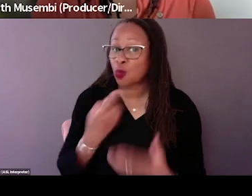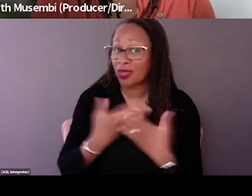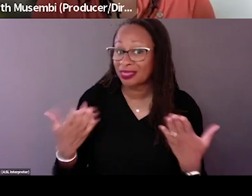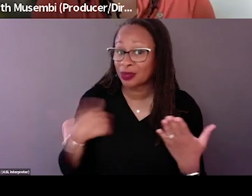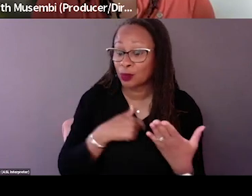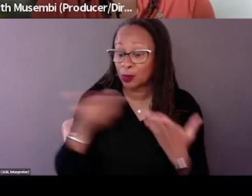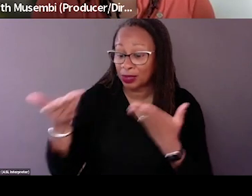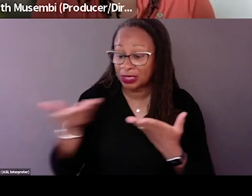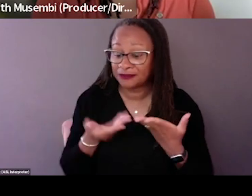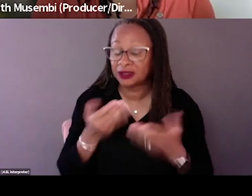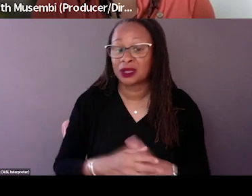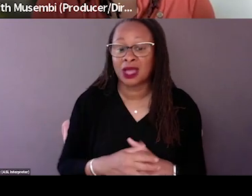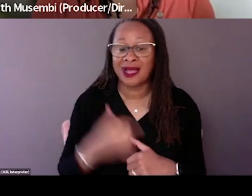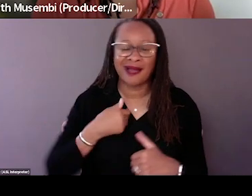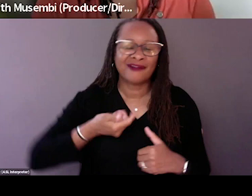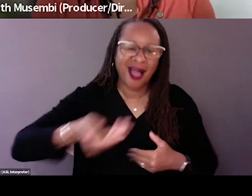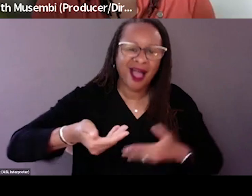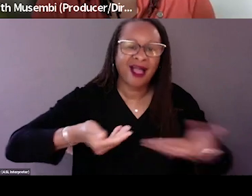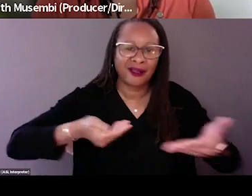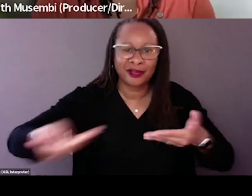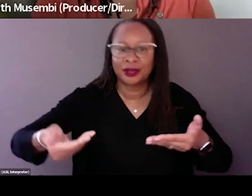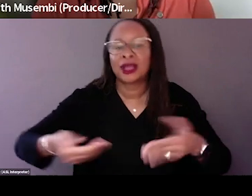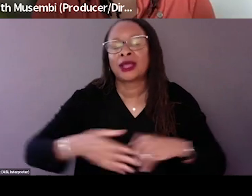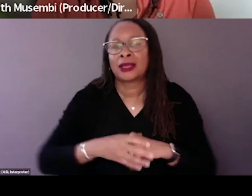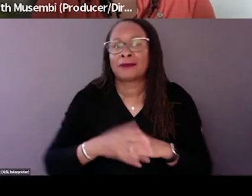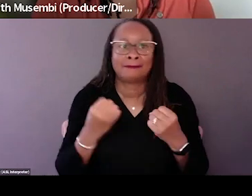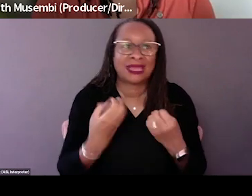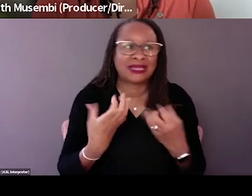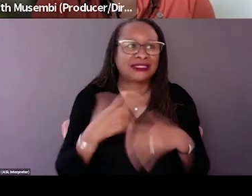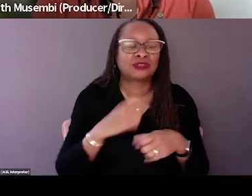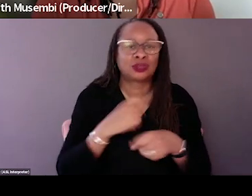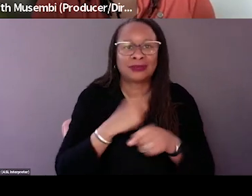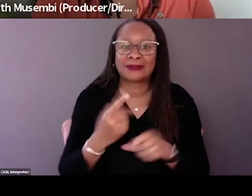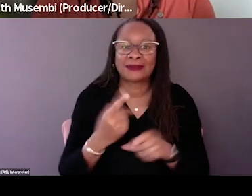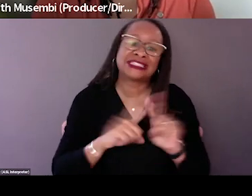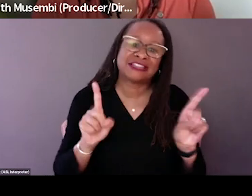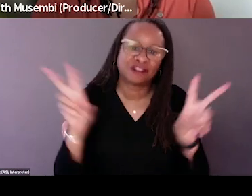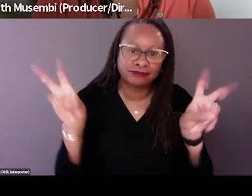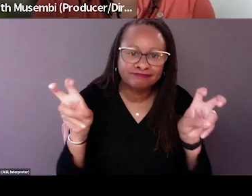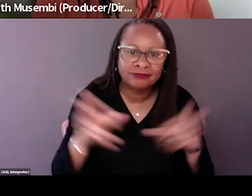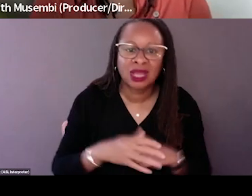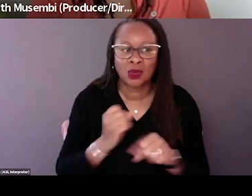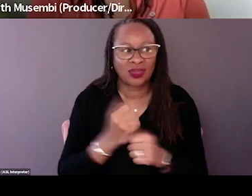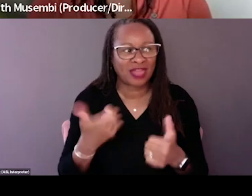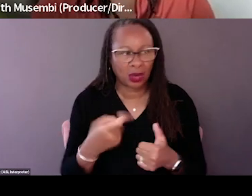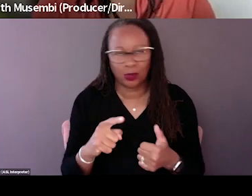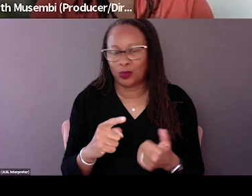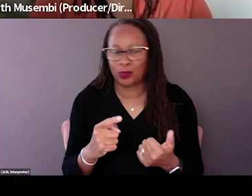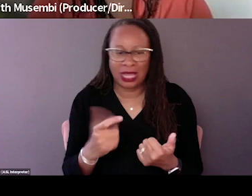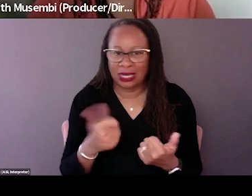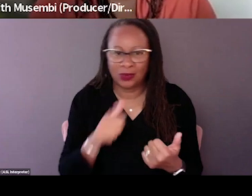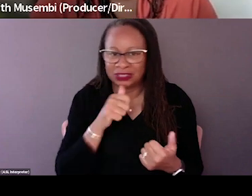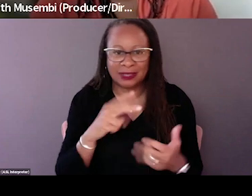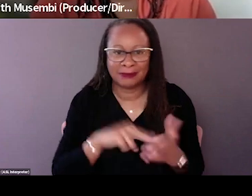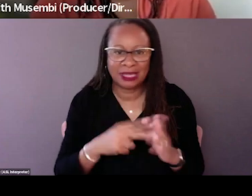I've been hired many times in my career to make something different, and never does anyone actually really mean it. It gets slowly eroded through